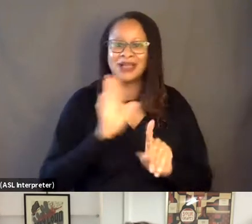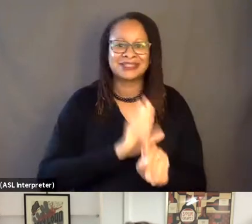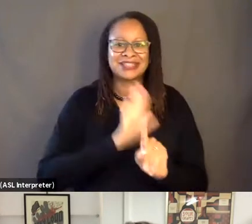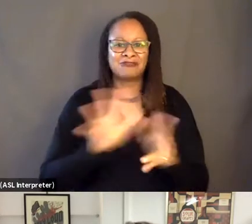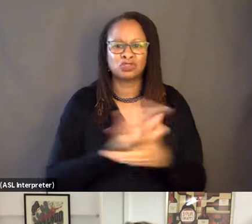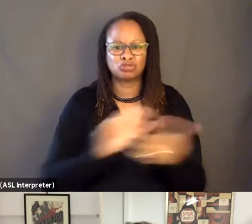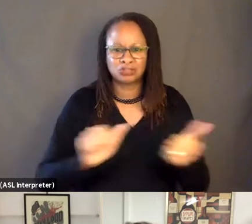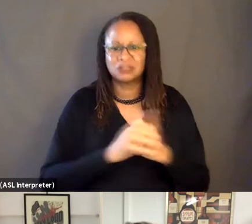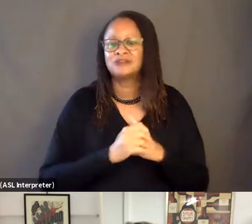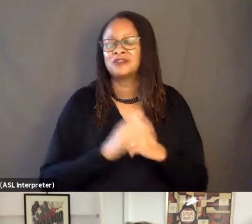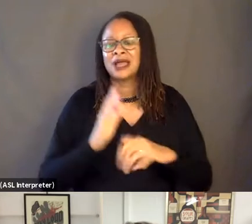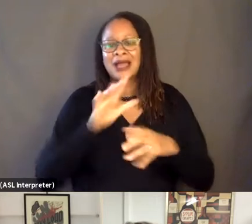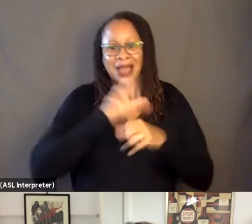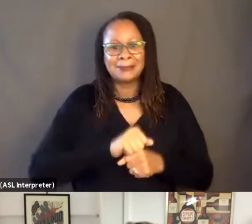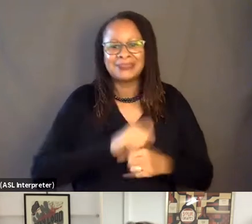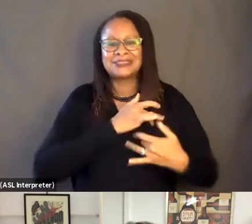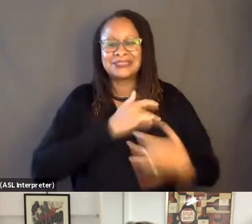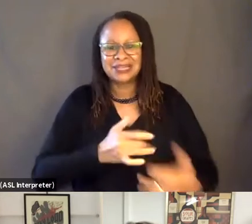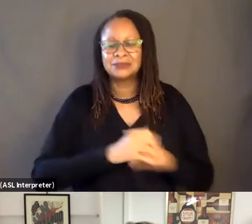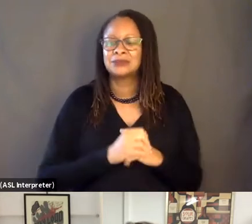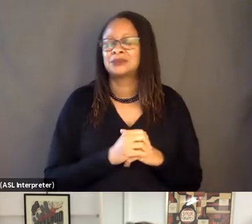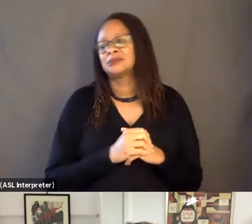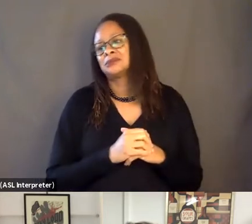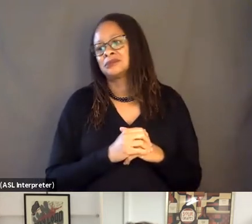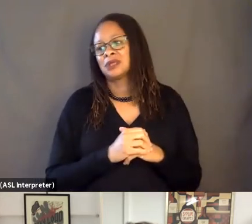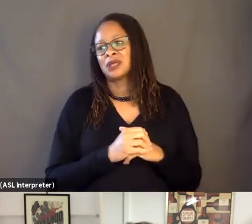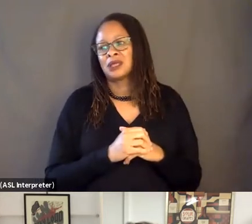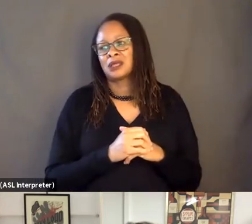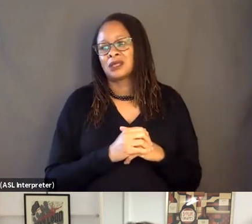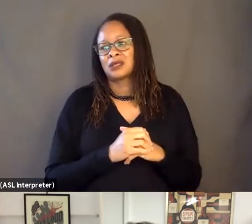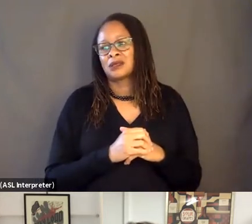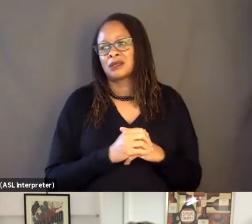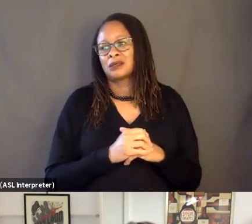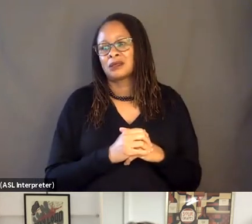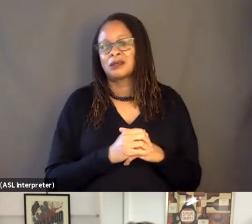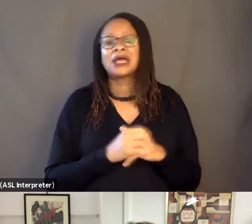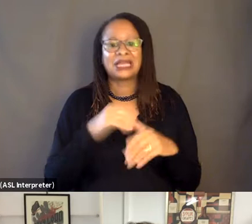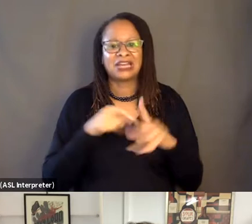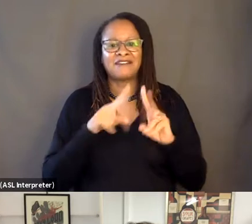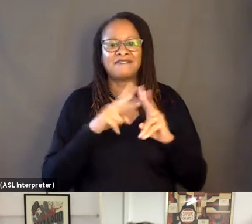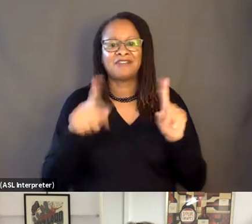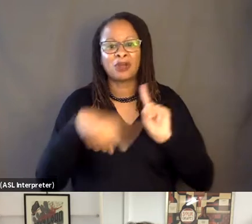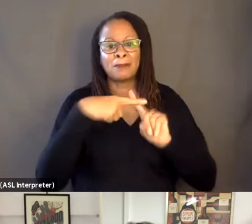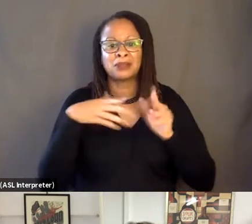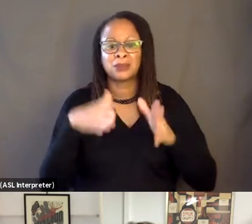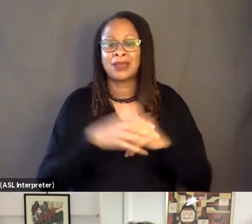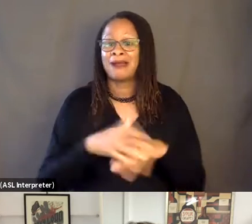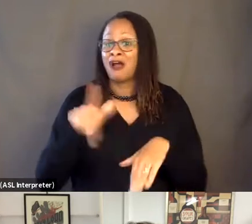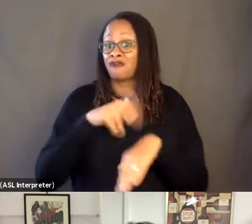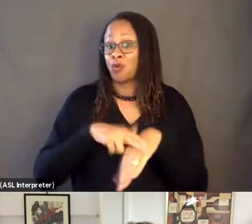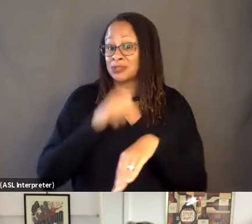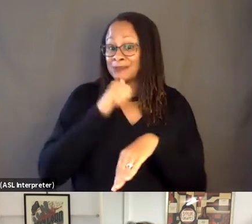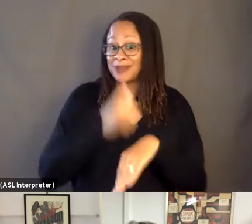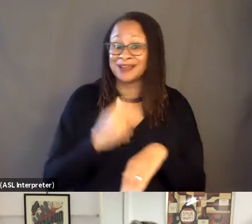habits, tendencies in a very positive way. Of course, I'm not saying the book is a